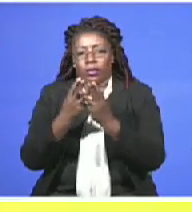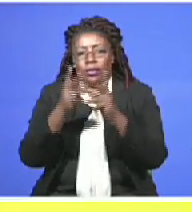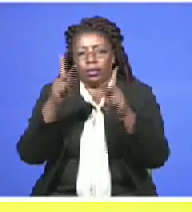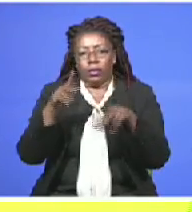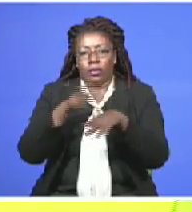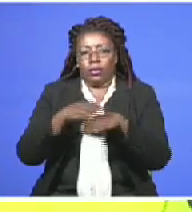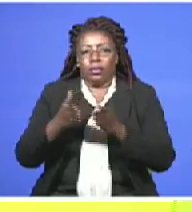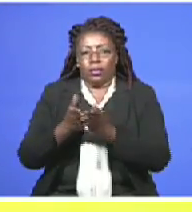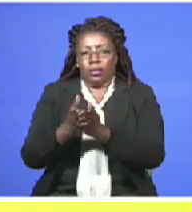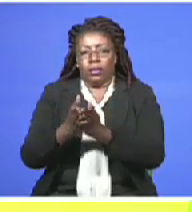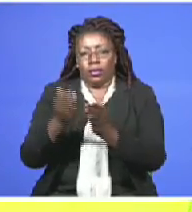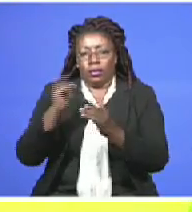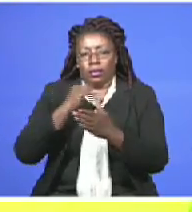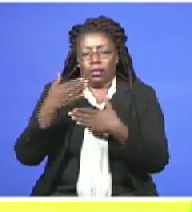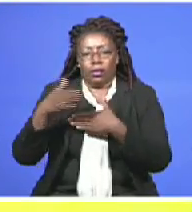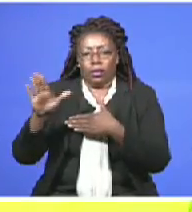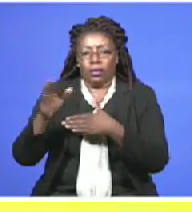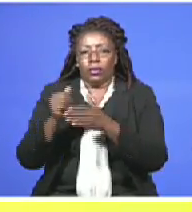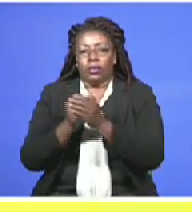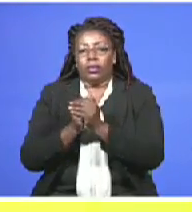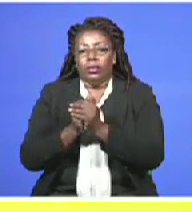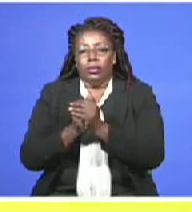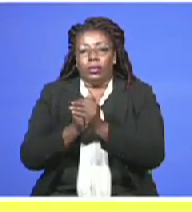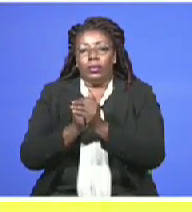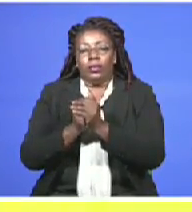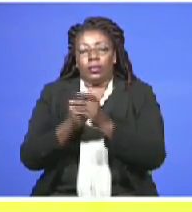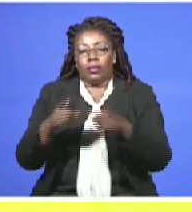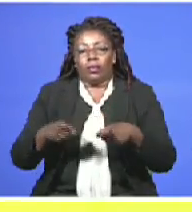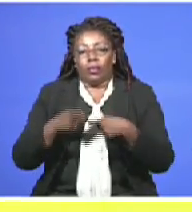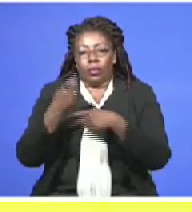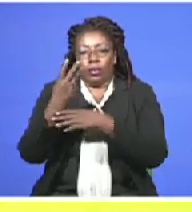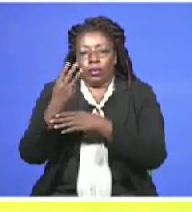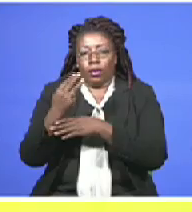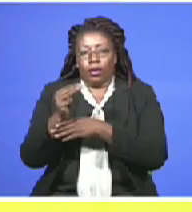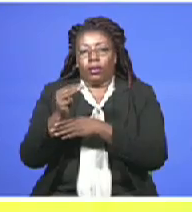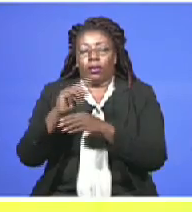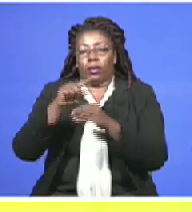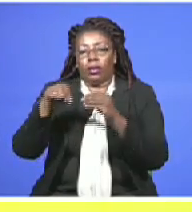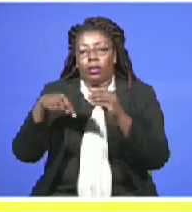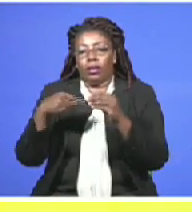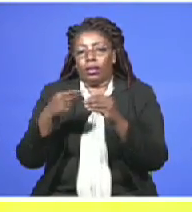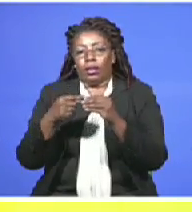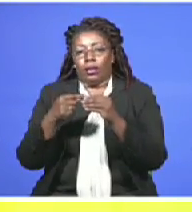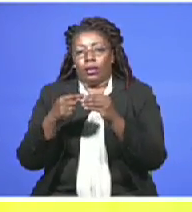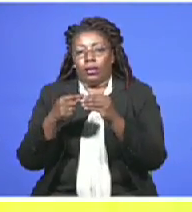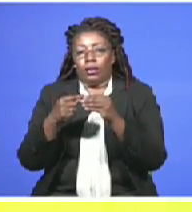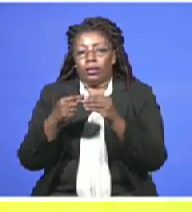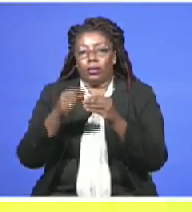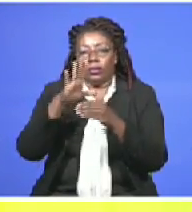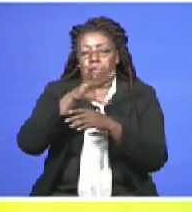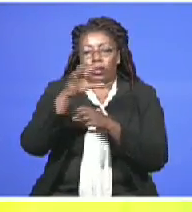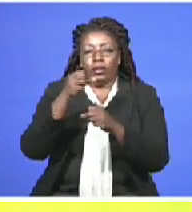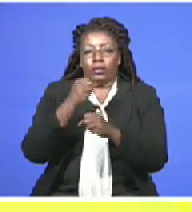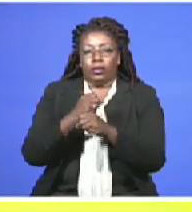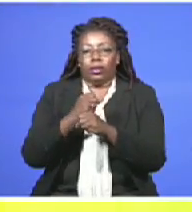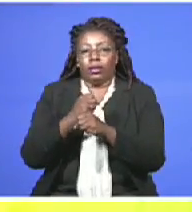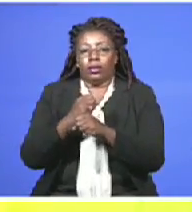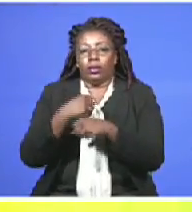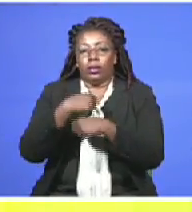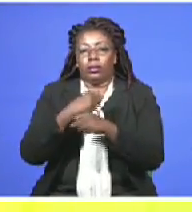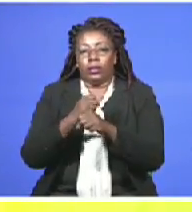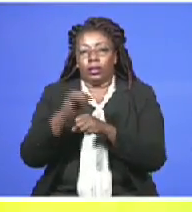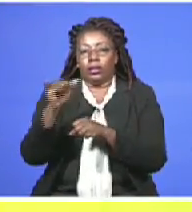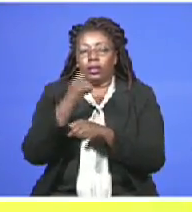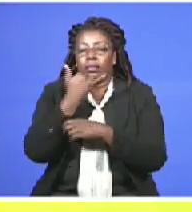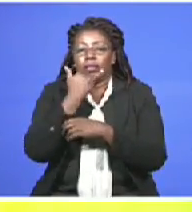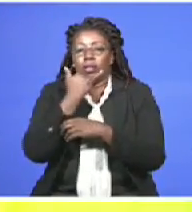me. Now be gone. I give them about 5 years and making the same